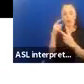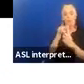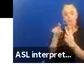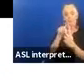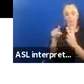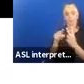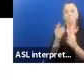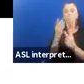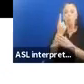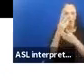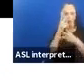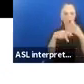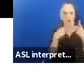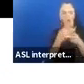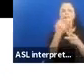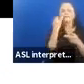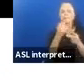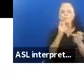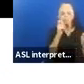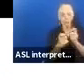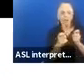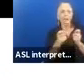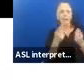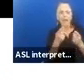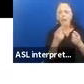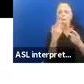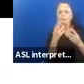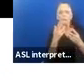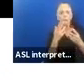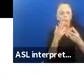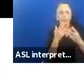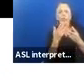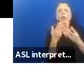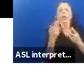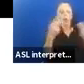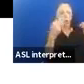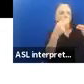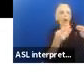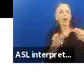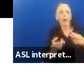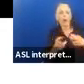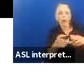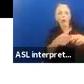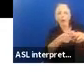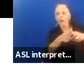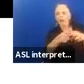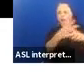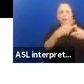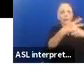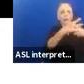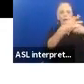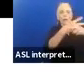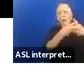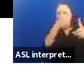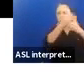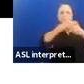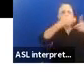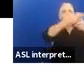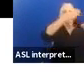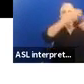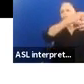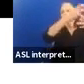that occur in a system, accelerating that change and pushing it into more extreme conditions, or